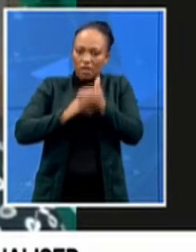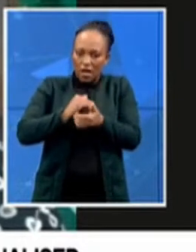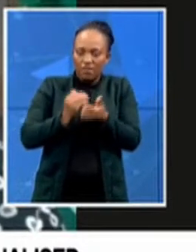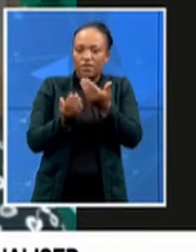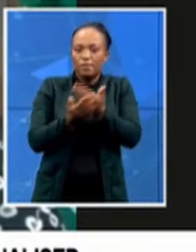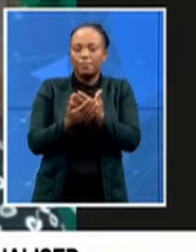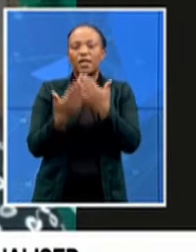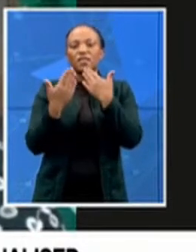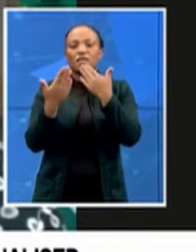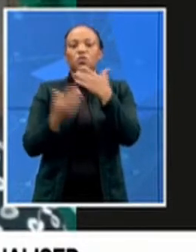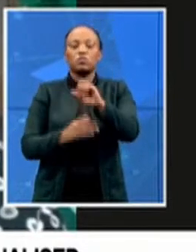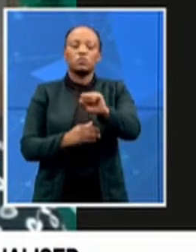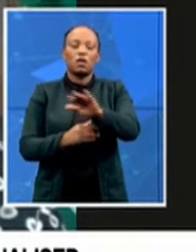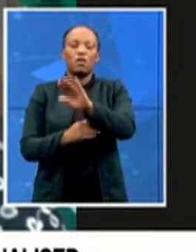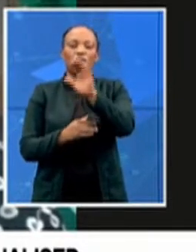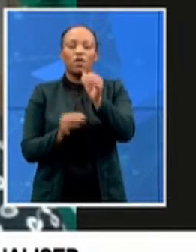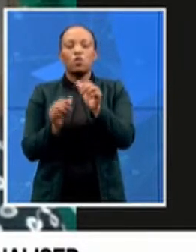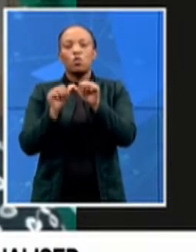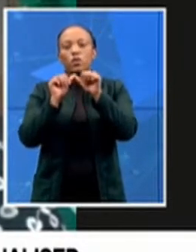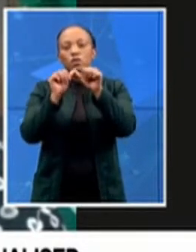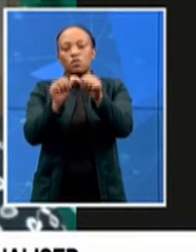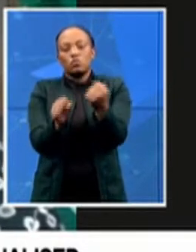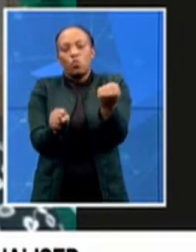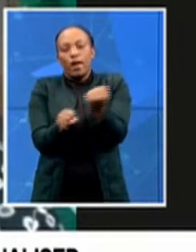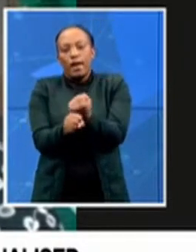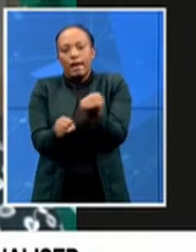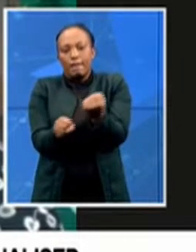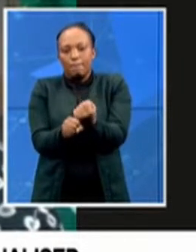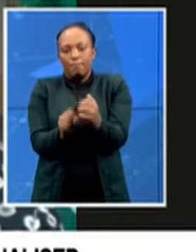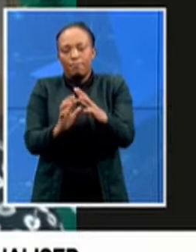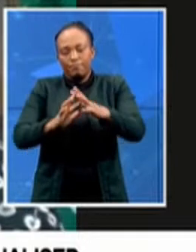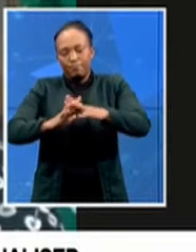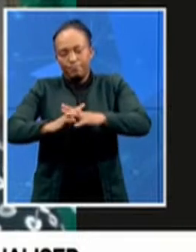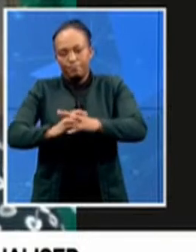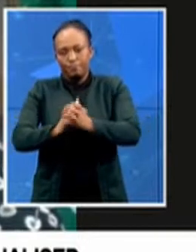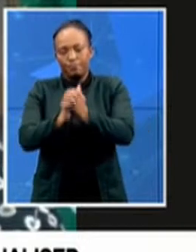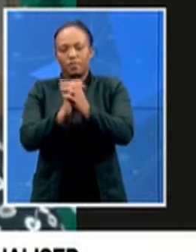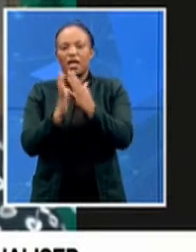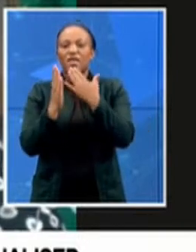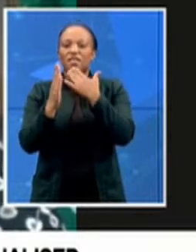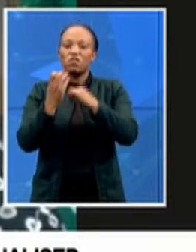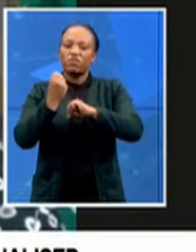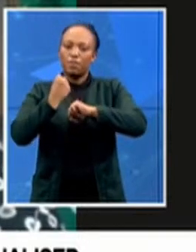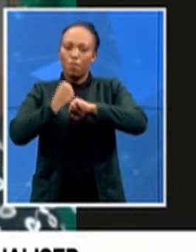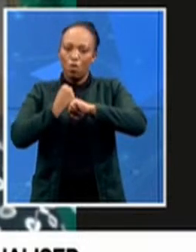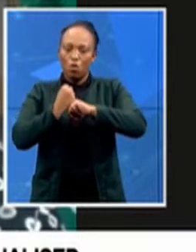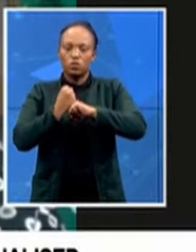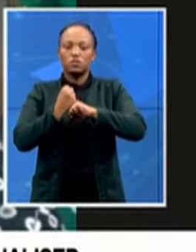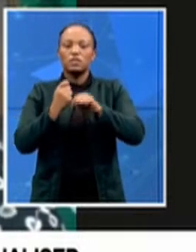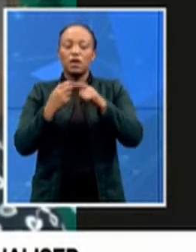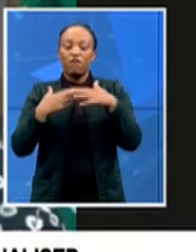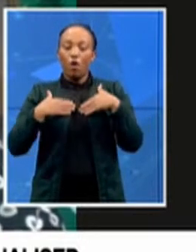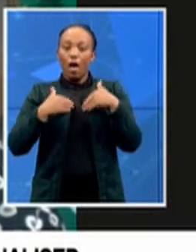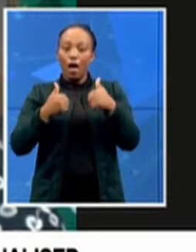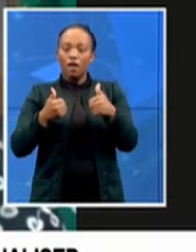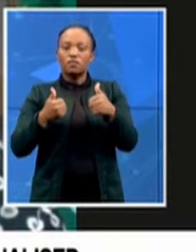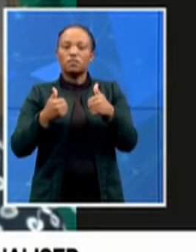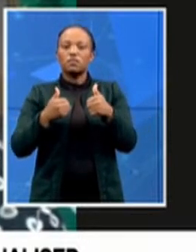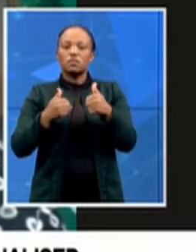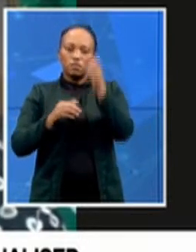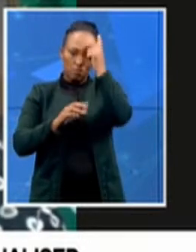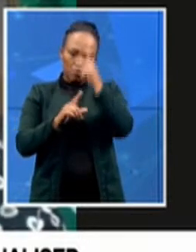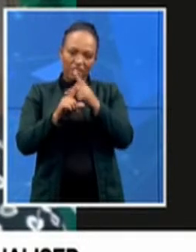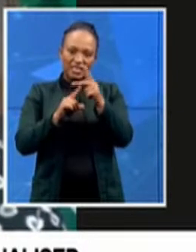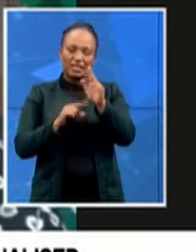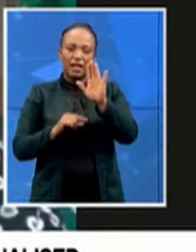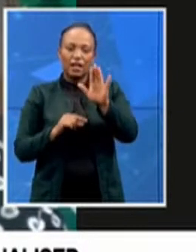us and supporting us, to the health practitioners and all frontline staff. We appreciate